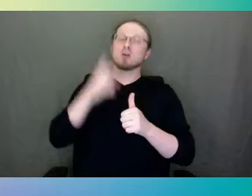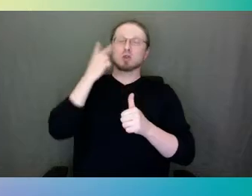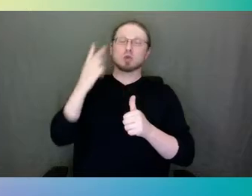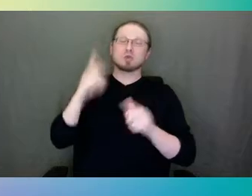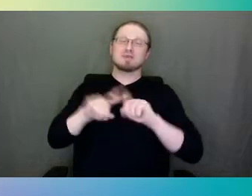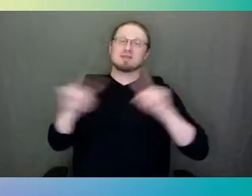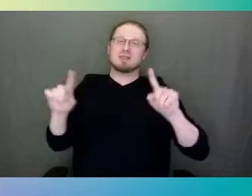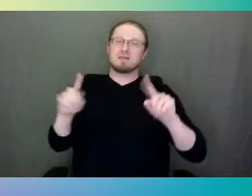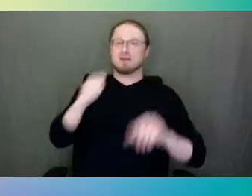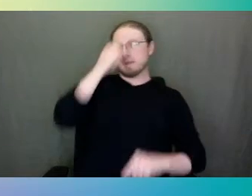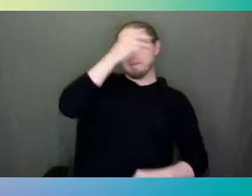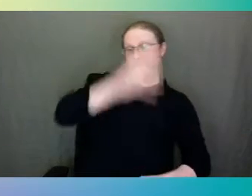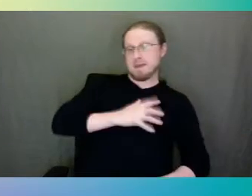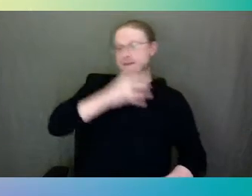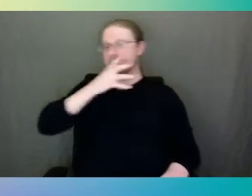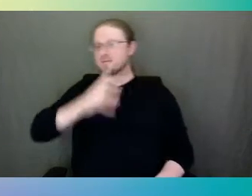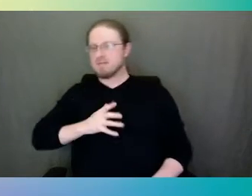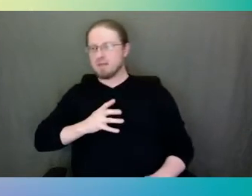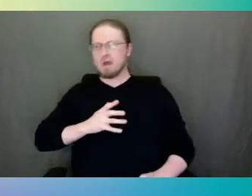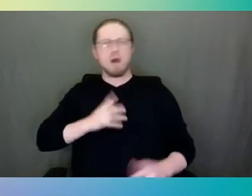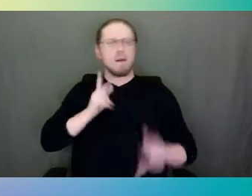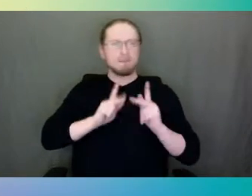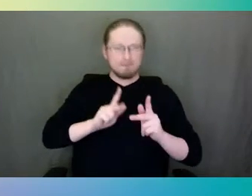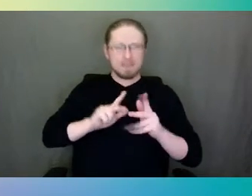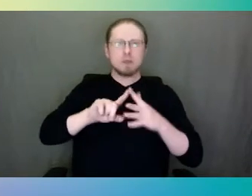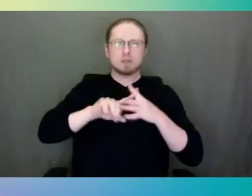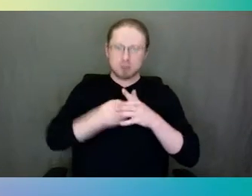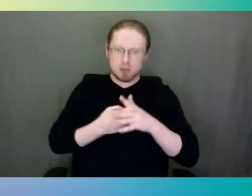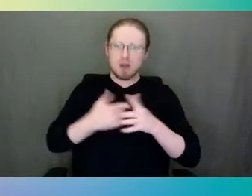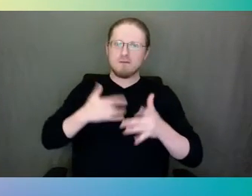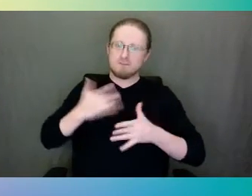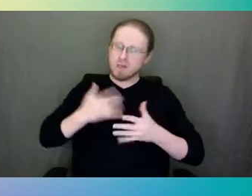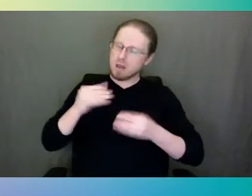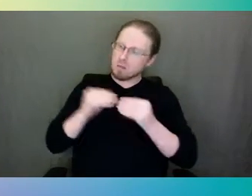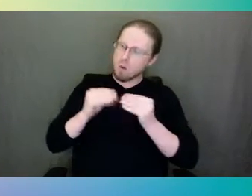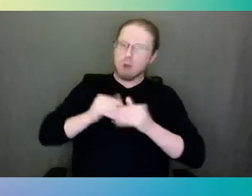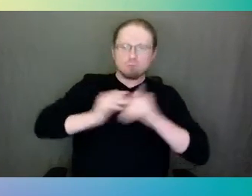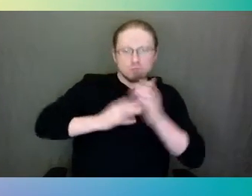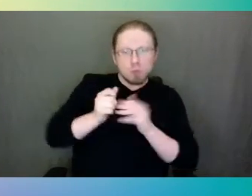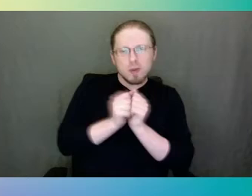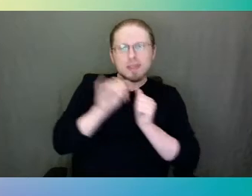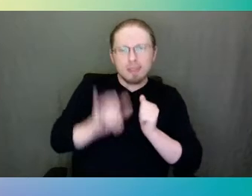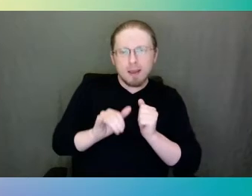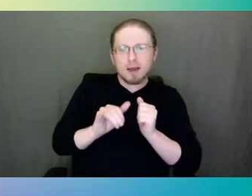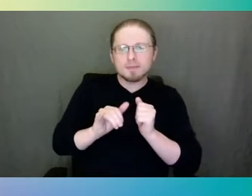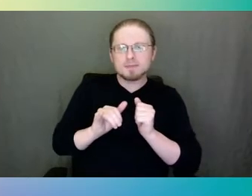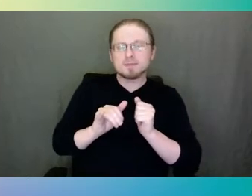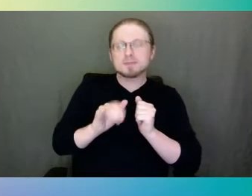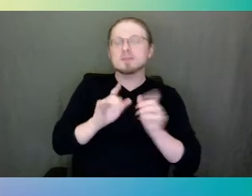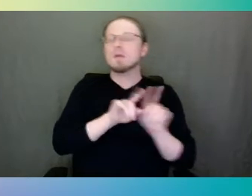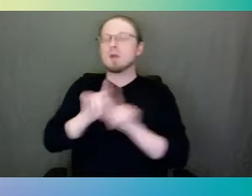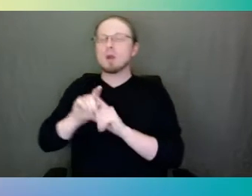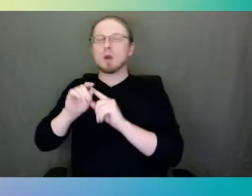it. With cities come people communicating or communing together. And we find in